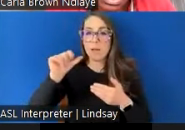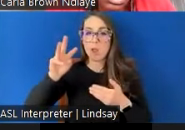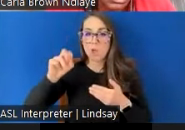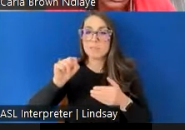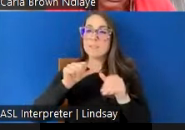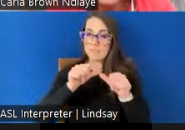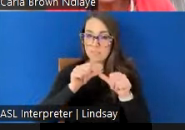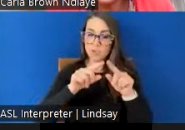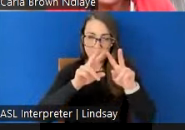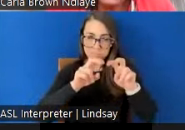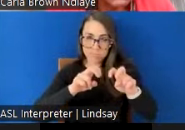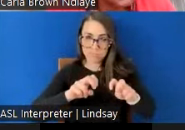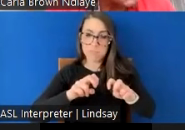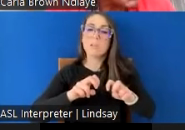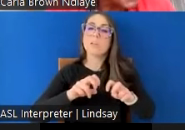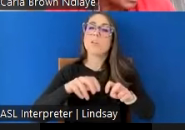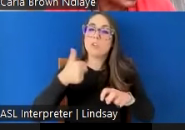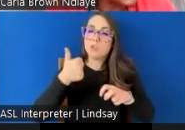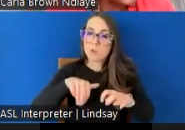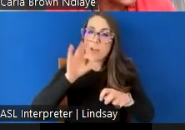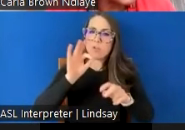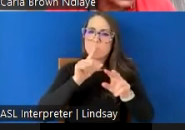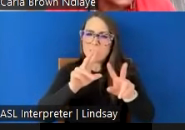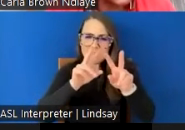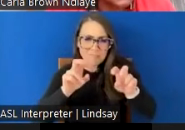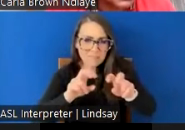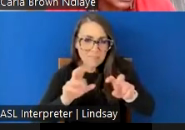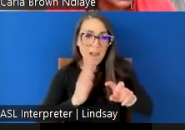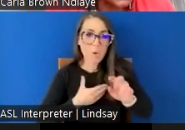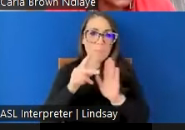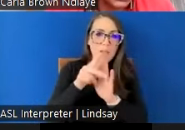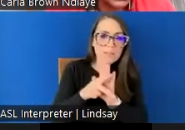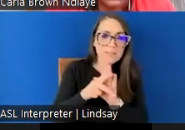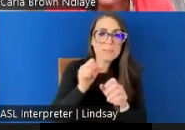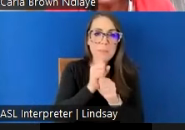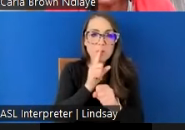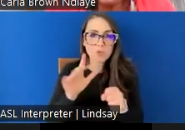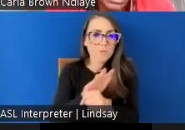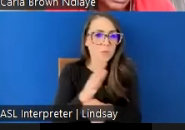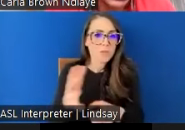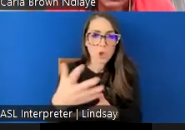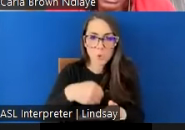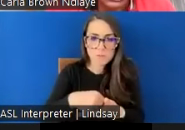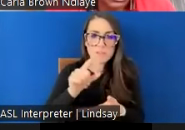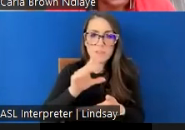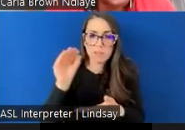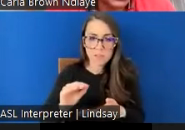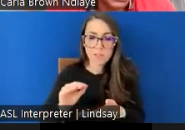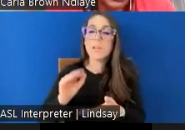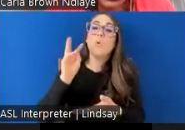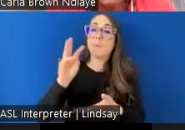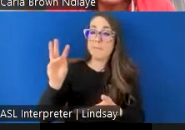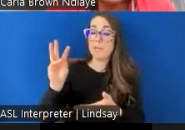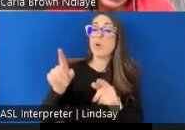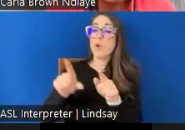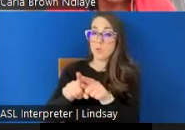our policies to make sure that they are inclusive. We are looking at the website. We would like to create a space on the